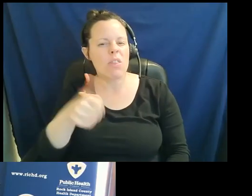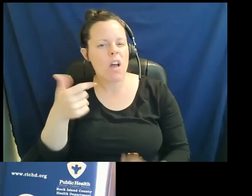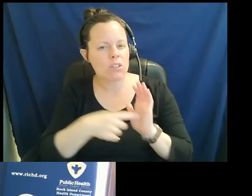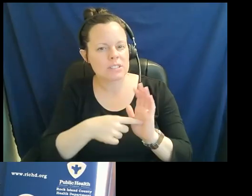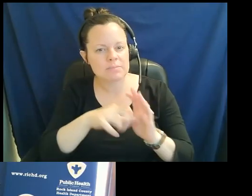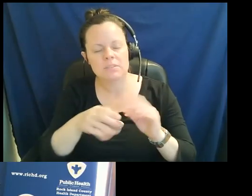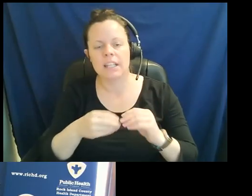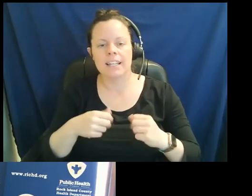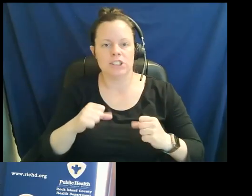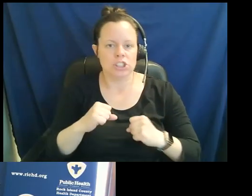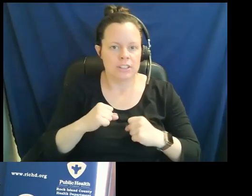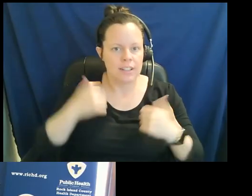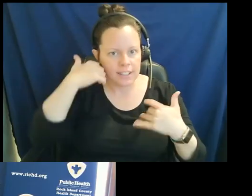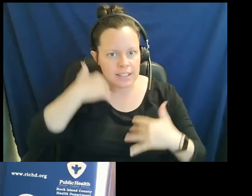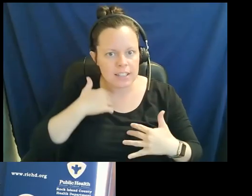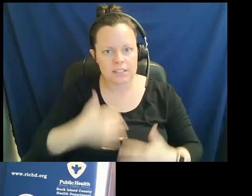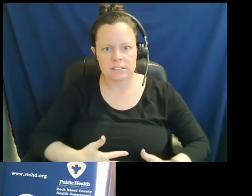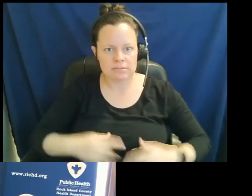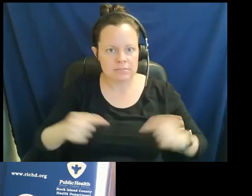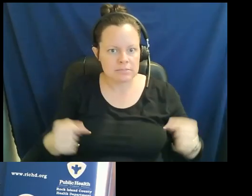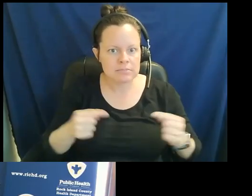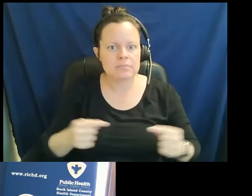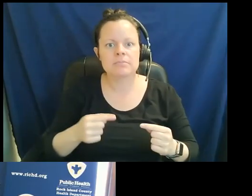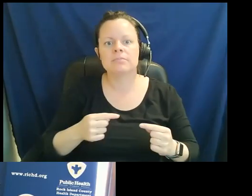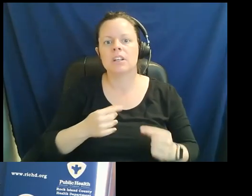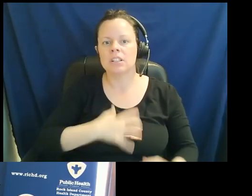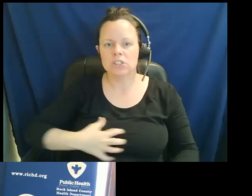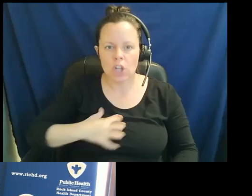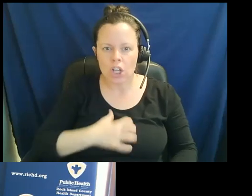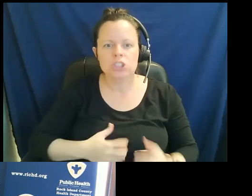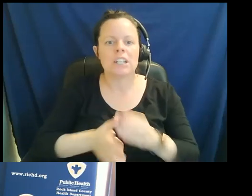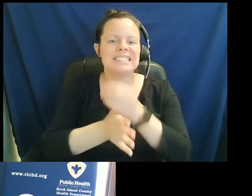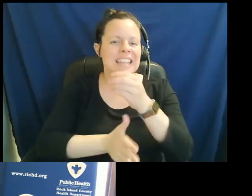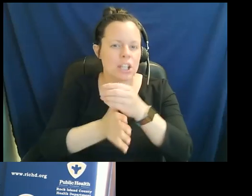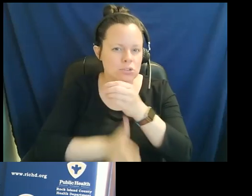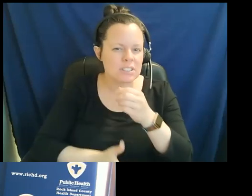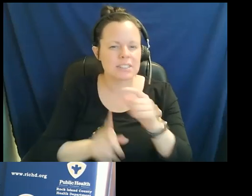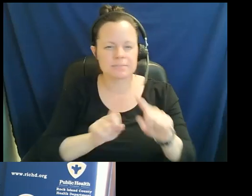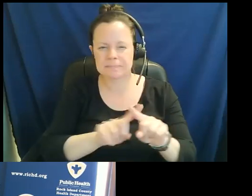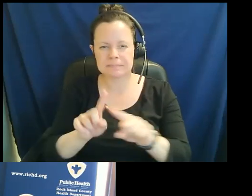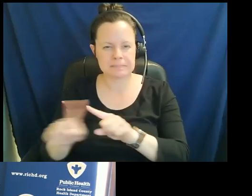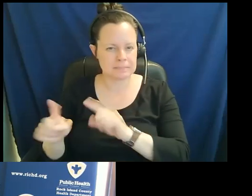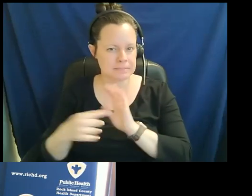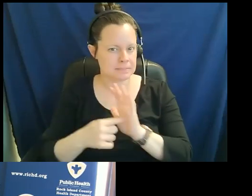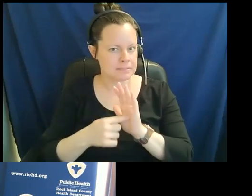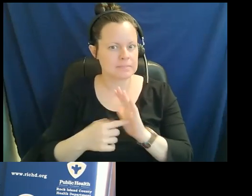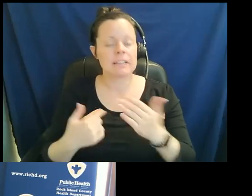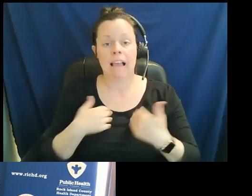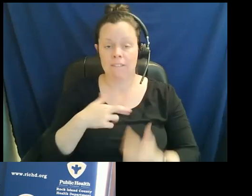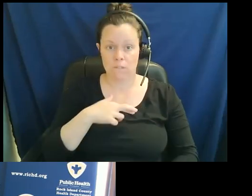chills, abdominal pain, nausea, diarrhea, all of those different symptoms, and have a risk